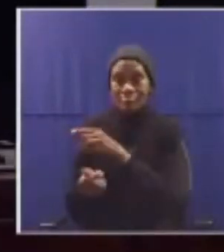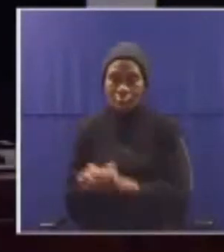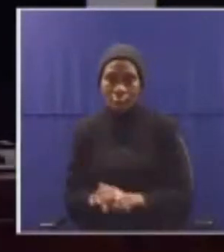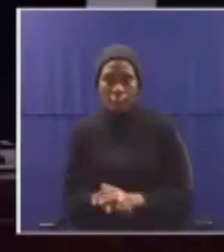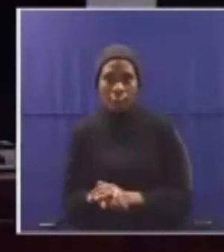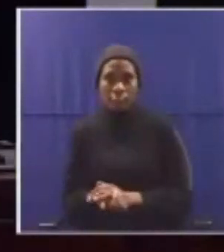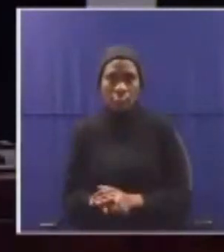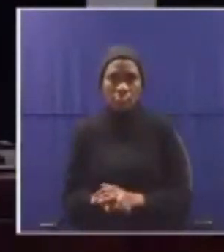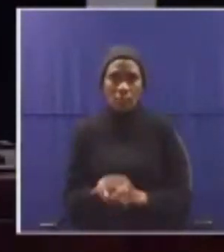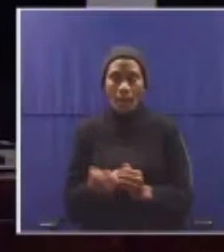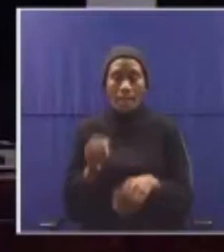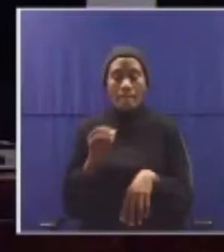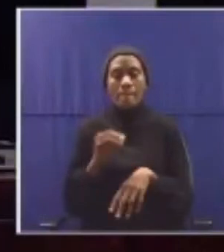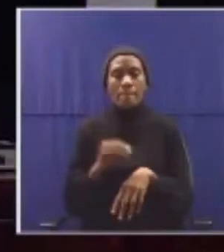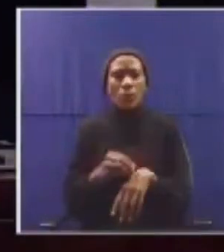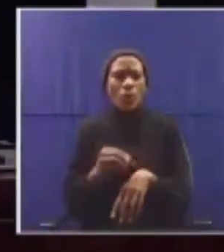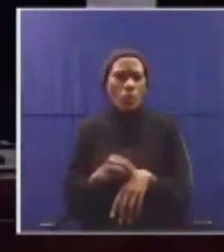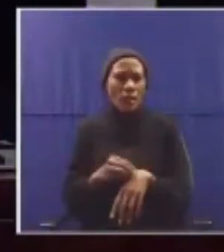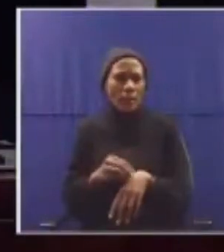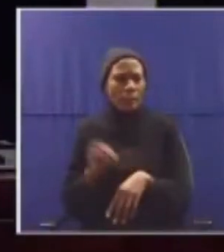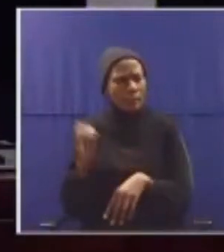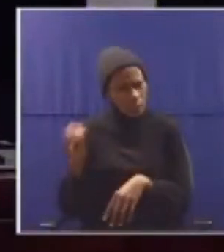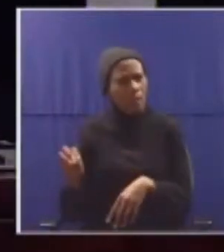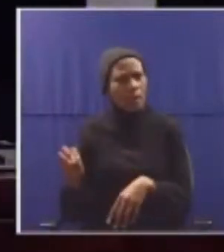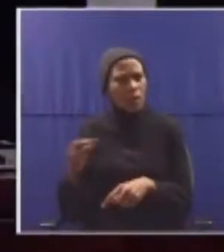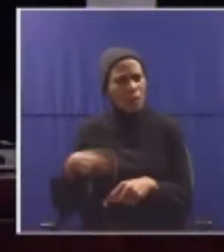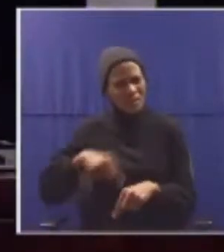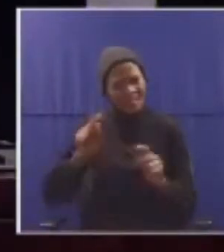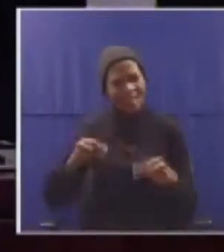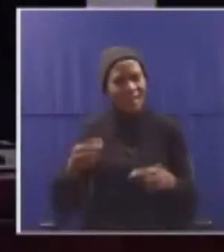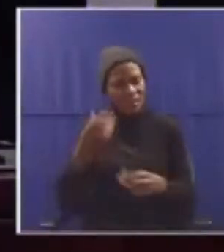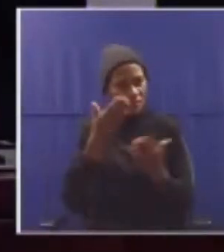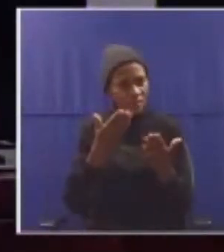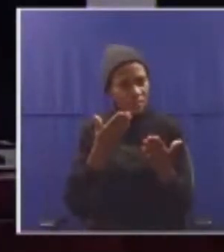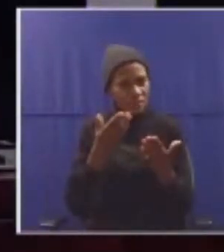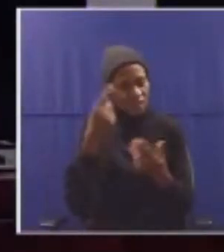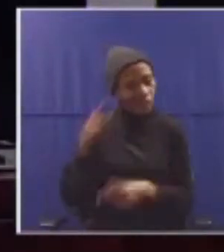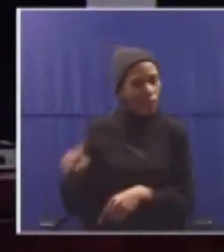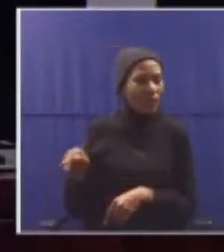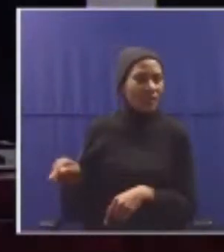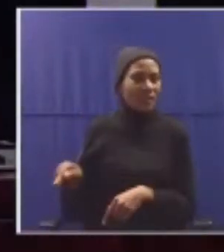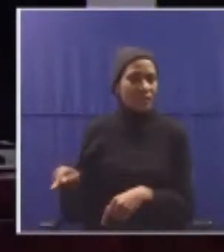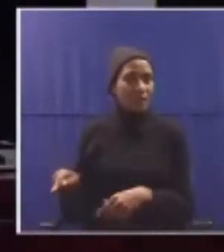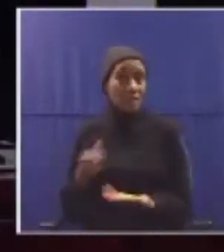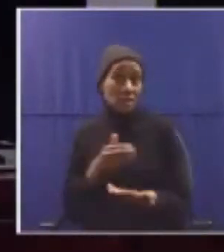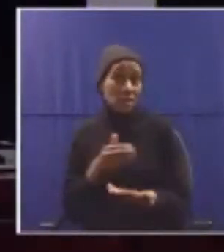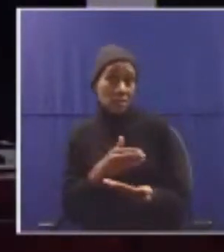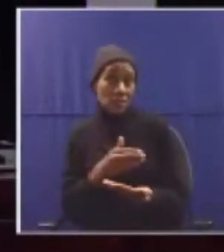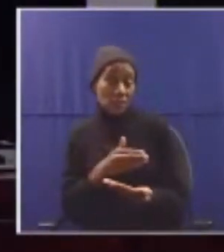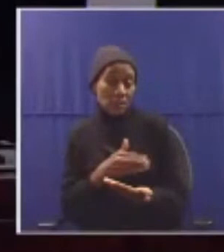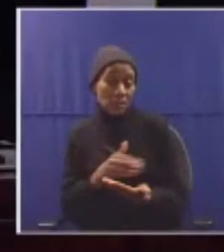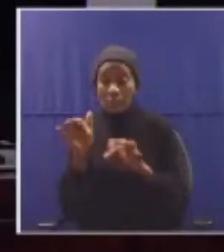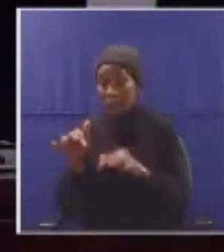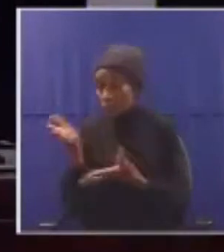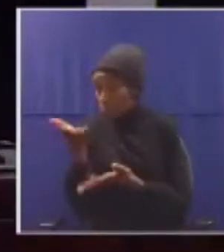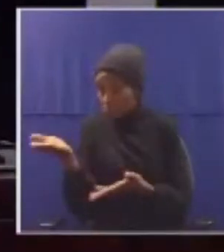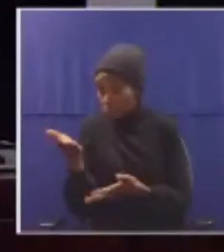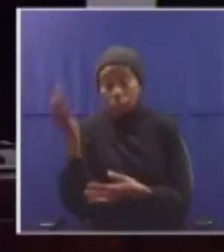It's a program that we can't run away from. There may be weaknesses, is that maybe some of the